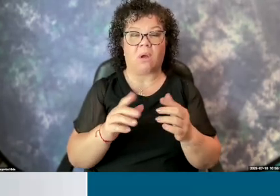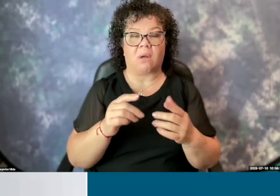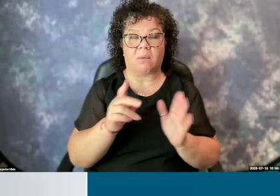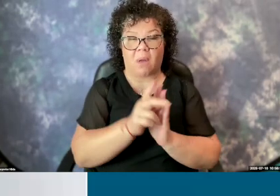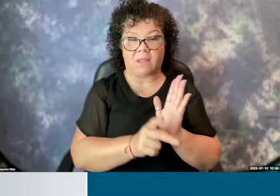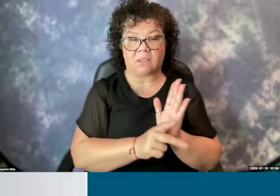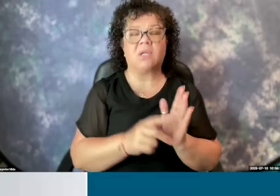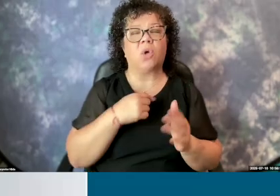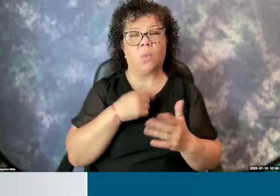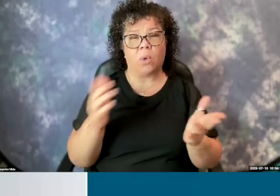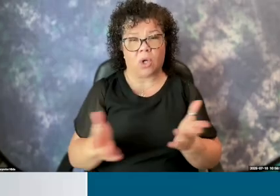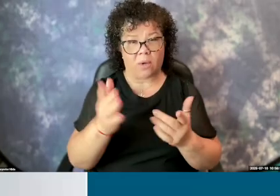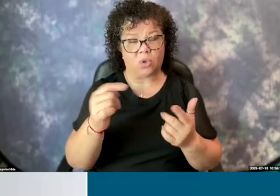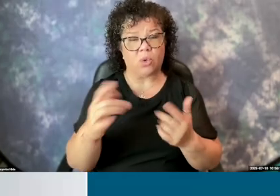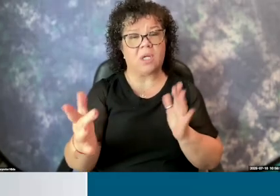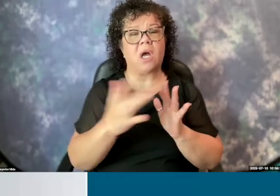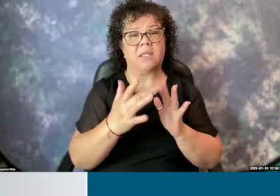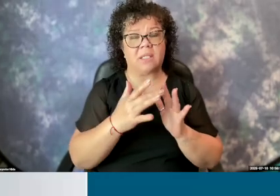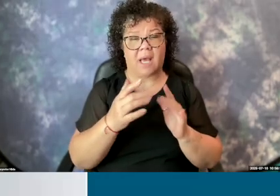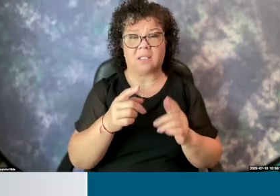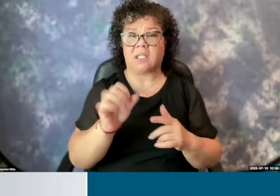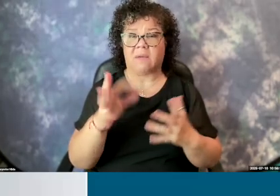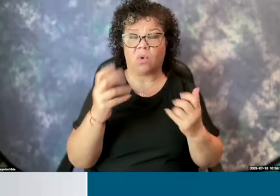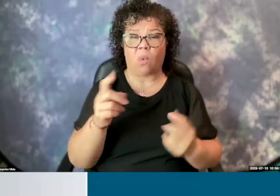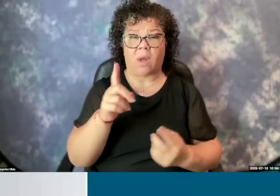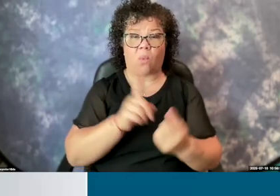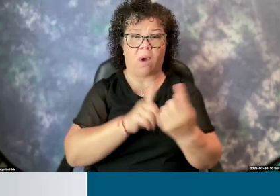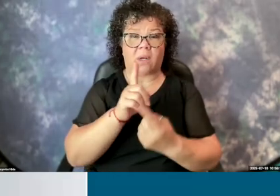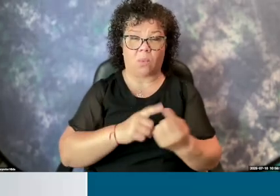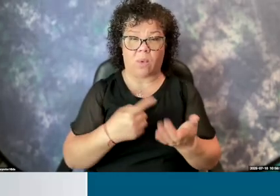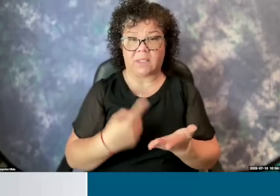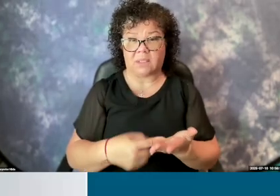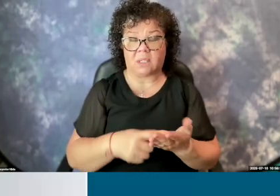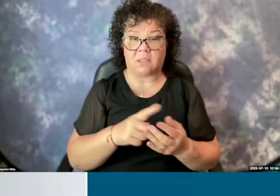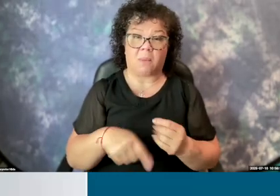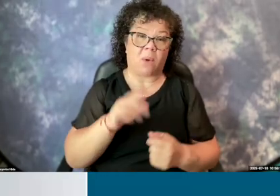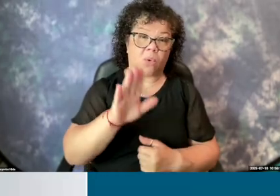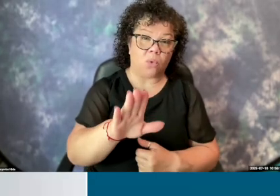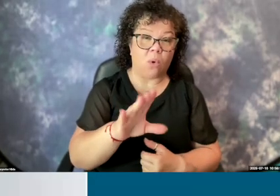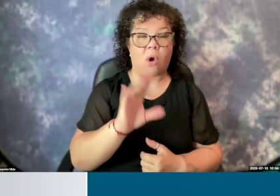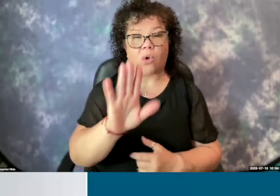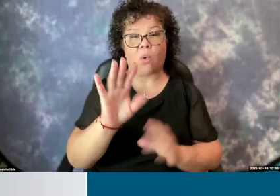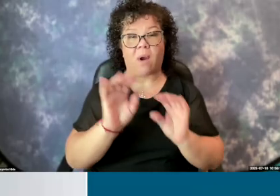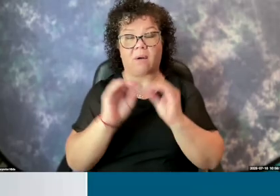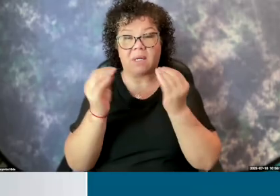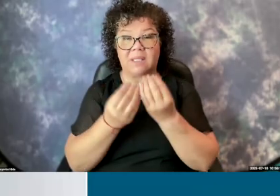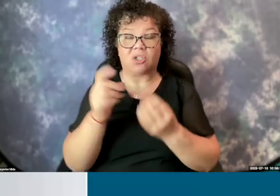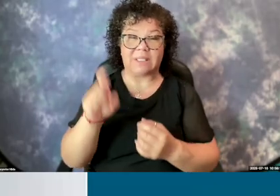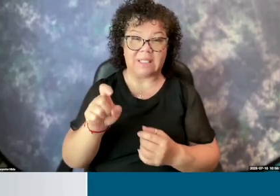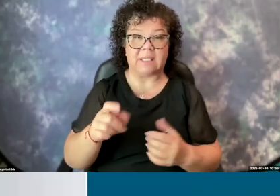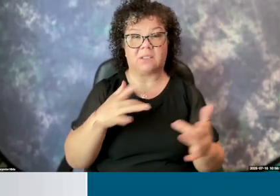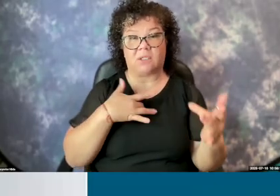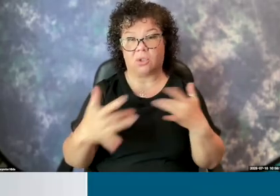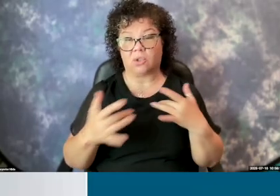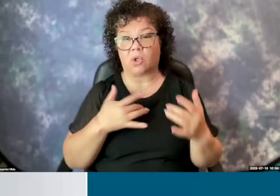you're interested in setting up a one-on-one discussion about your or your organization's needs, concerns, and ideas for potential